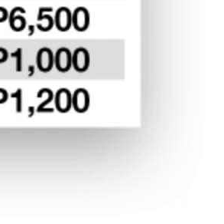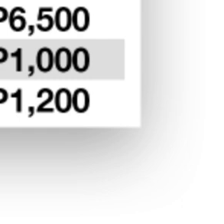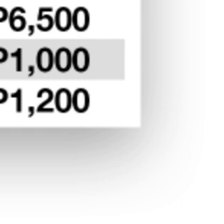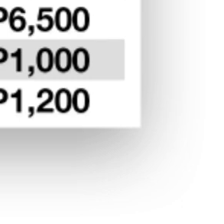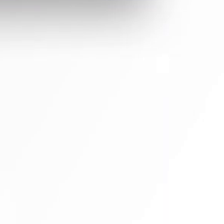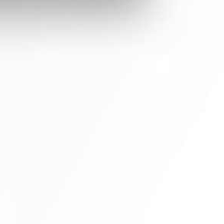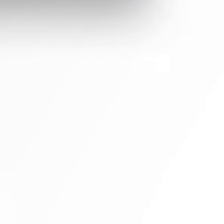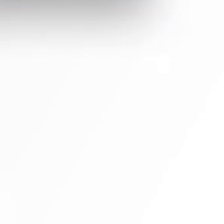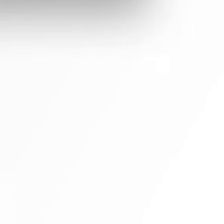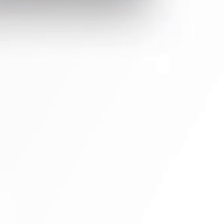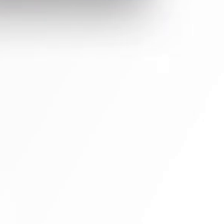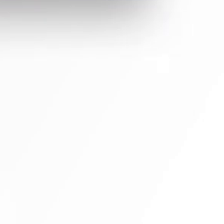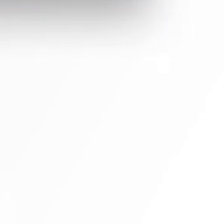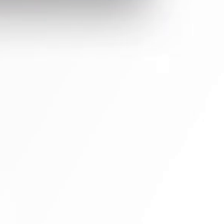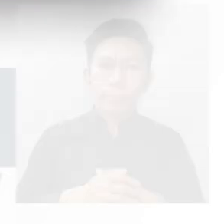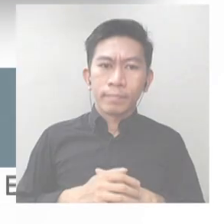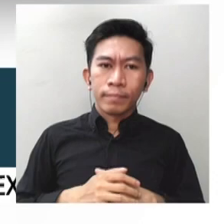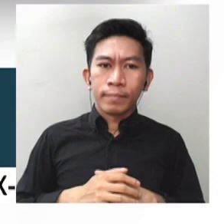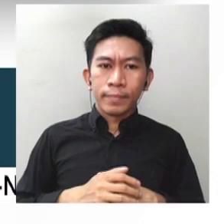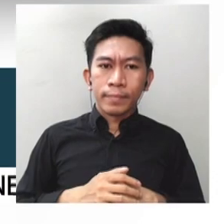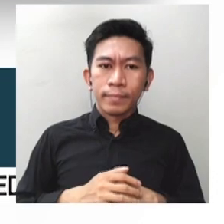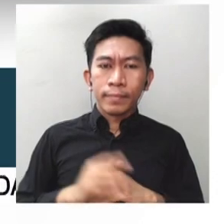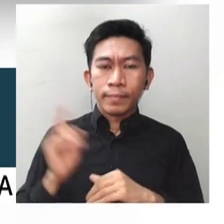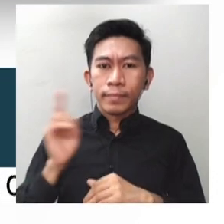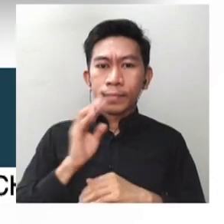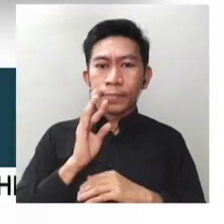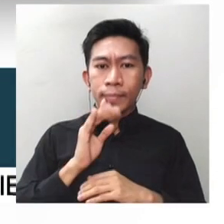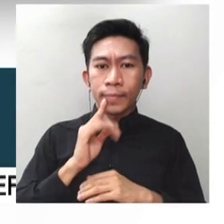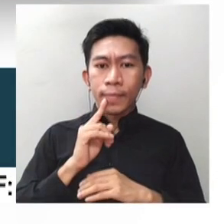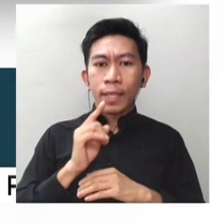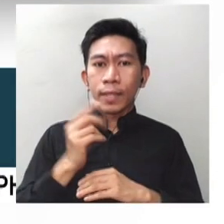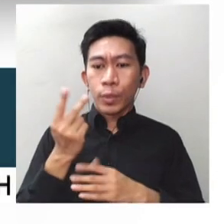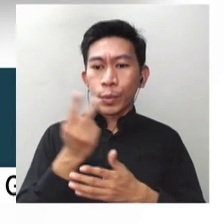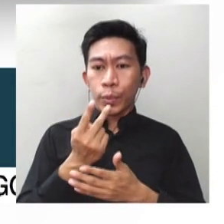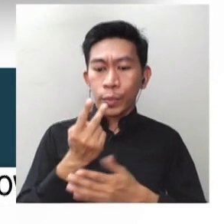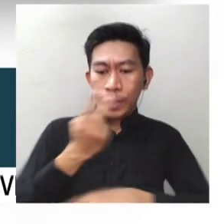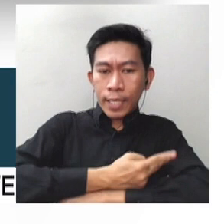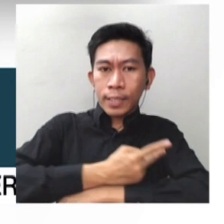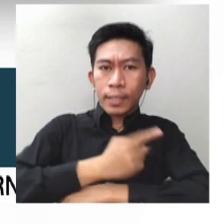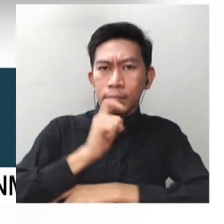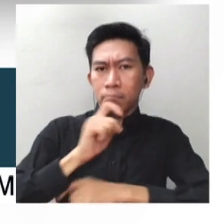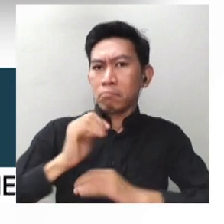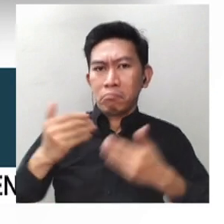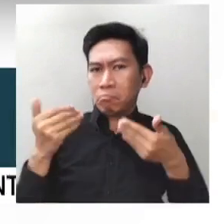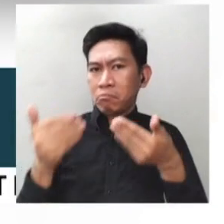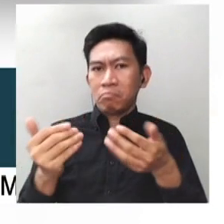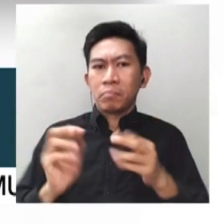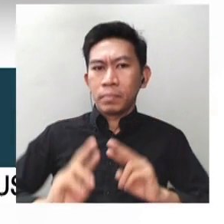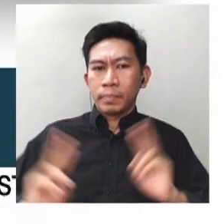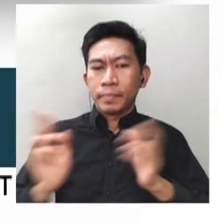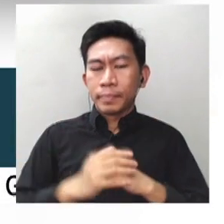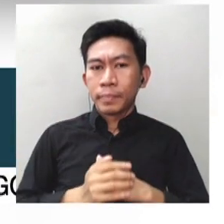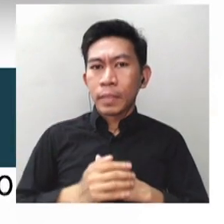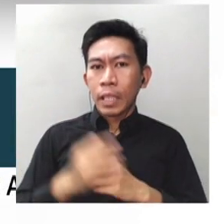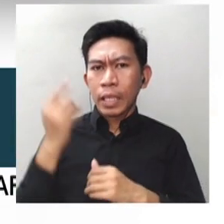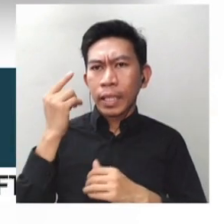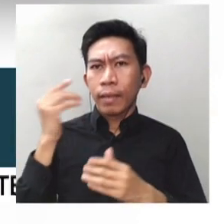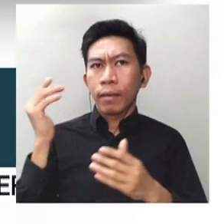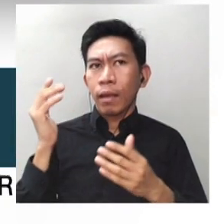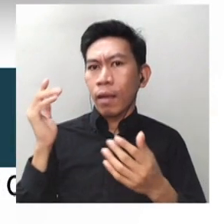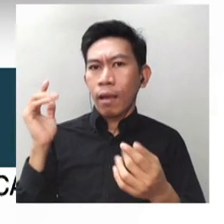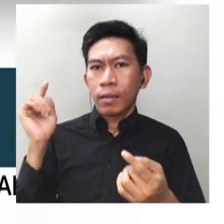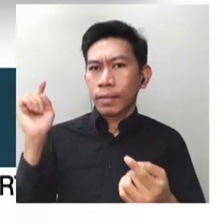Ang target namin ay ma-implemento within the next 2 days. Up to siguro pinaka-latest nito ay to September 15.